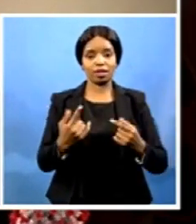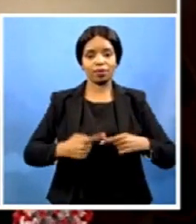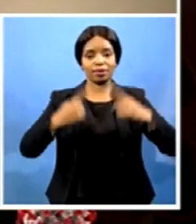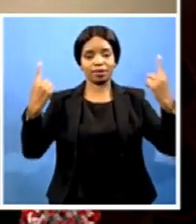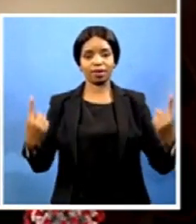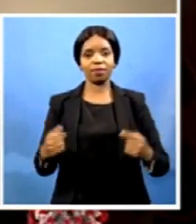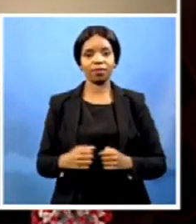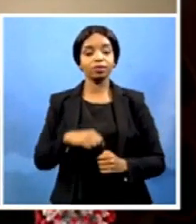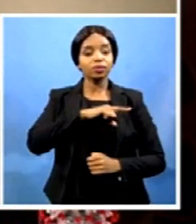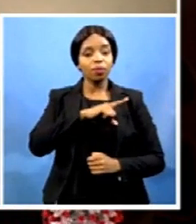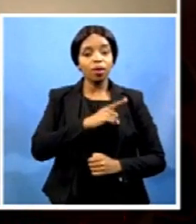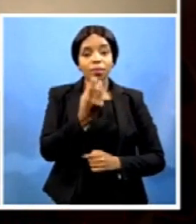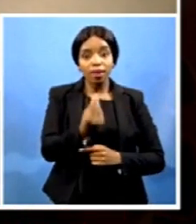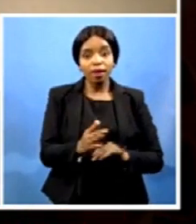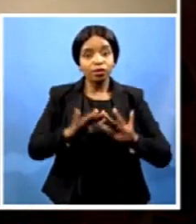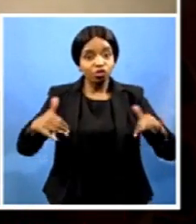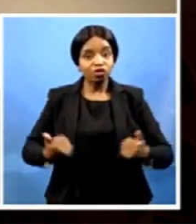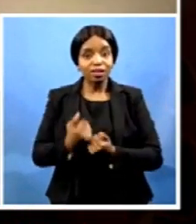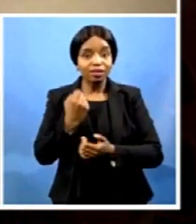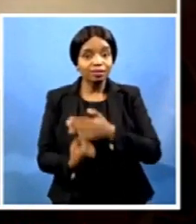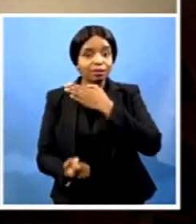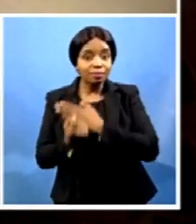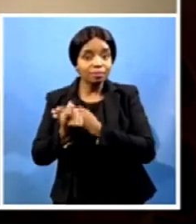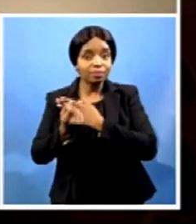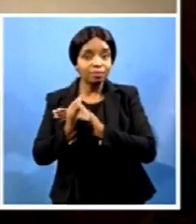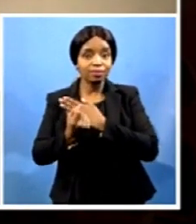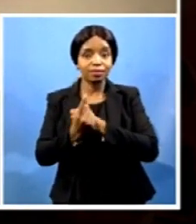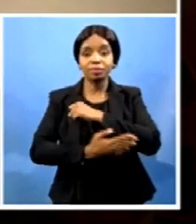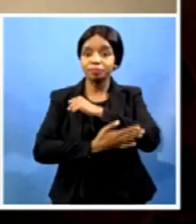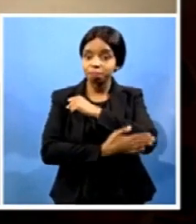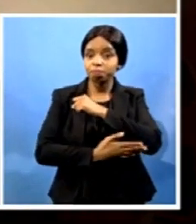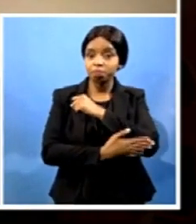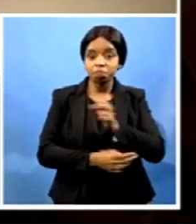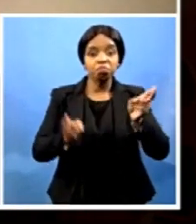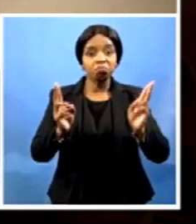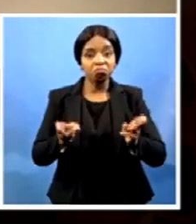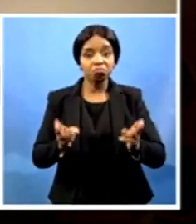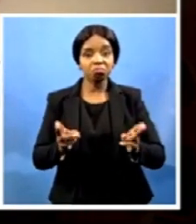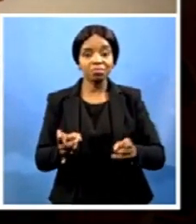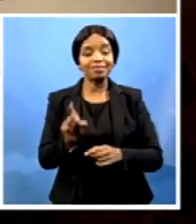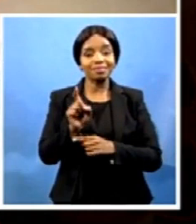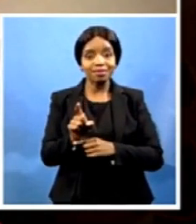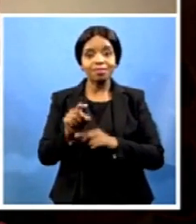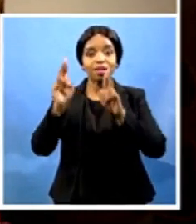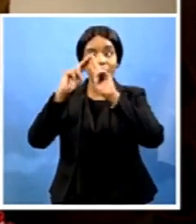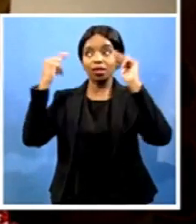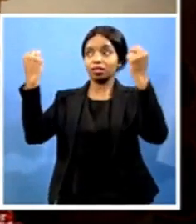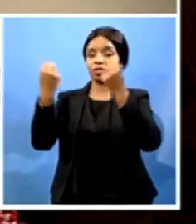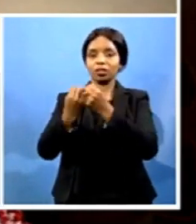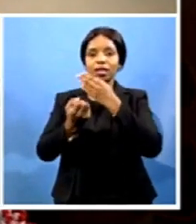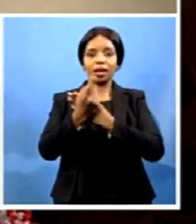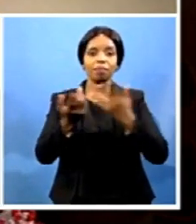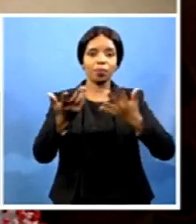country. Usually as a nation we will host this in public gatherings, but with the restriction imposed